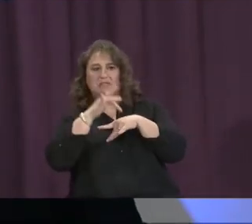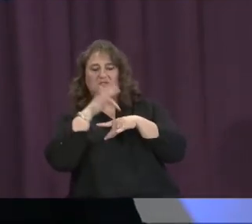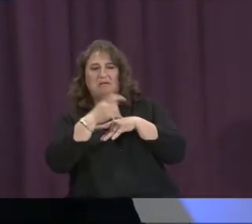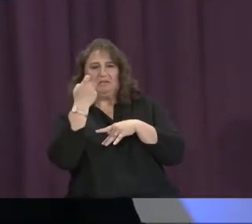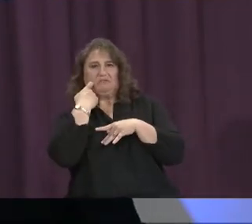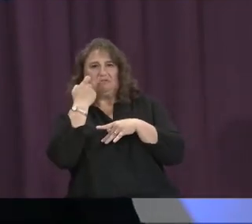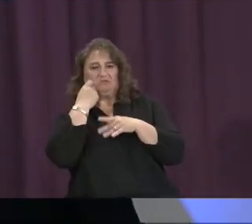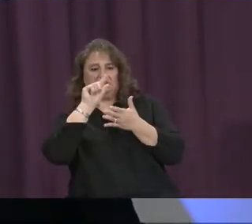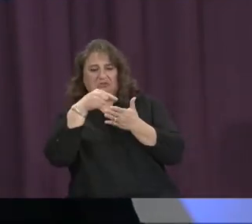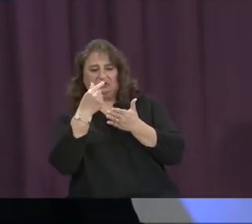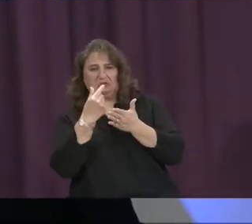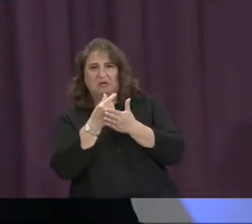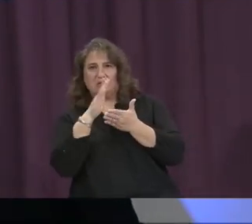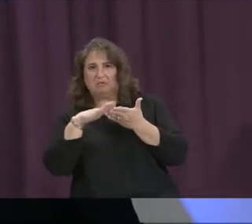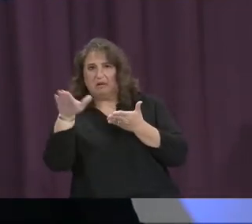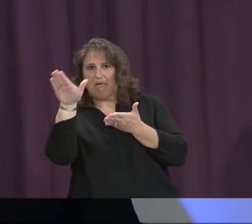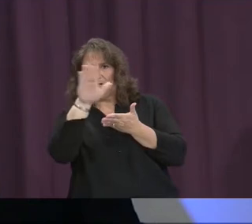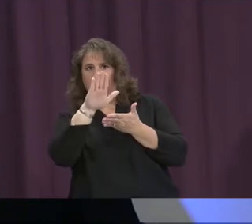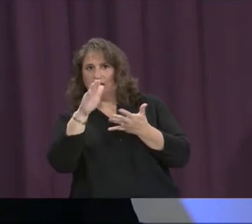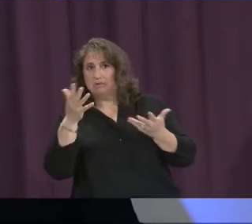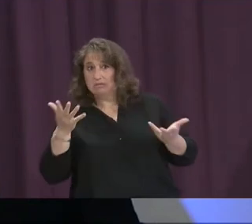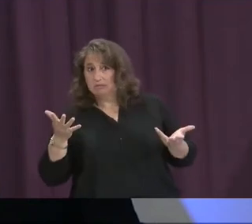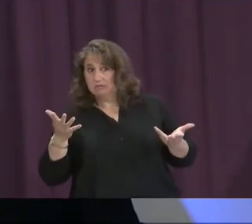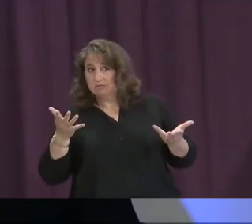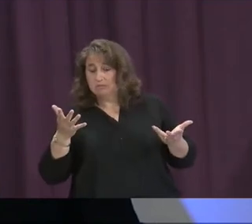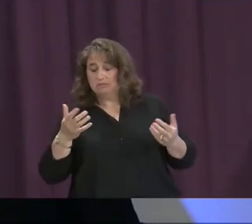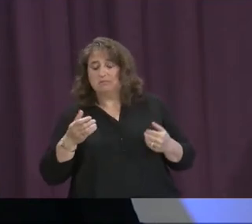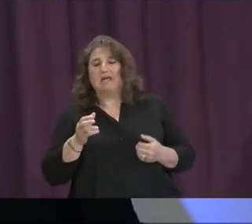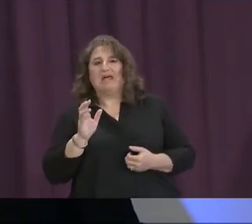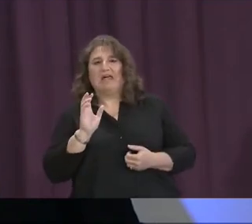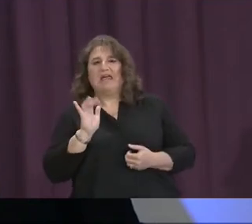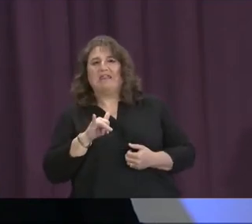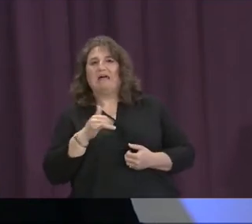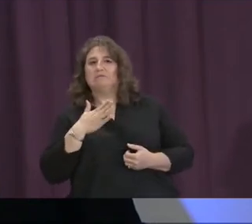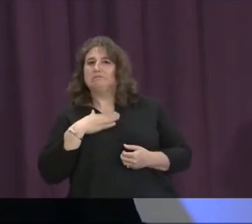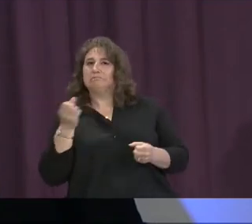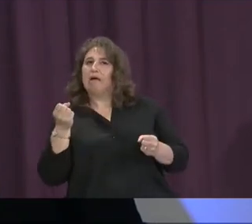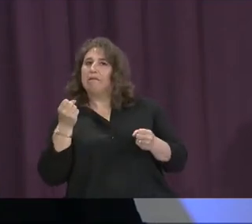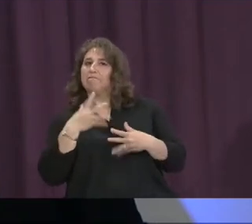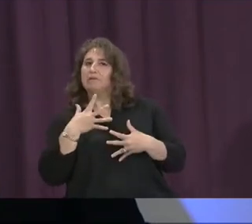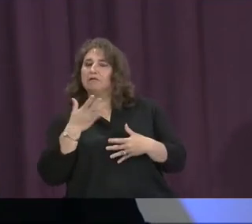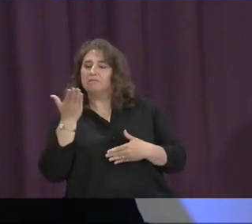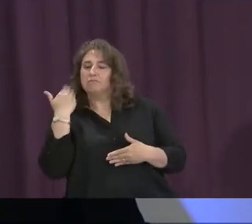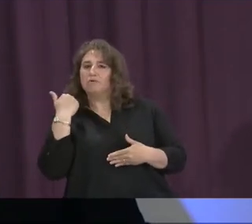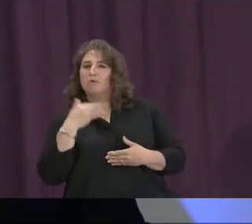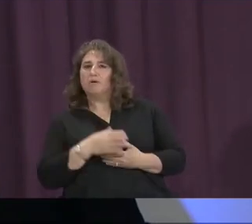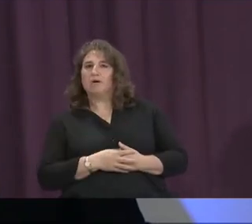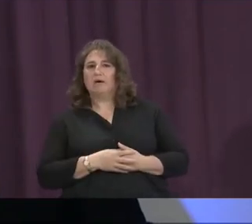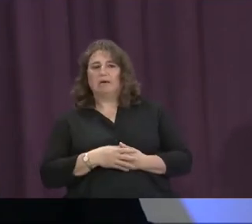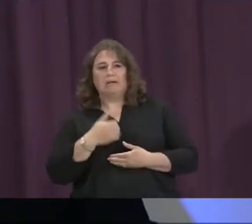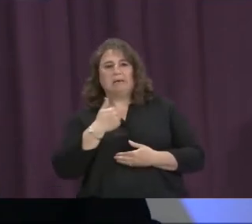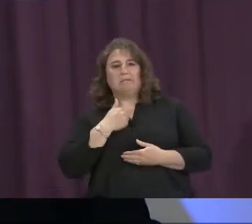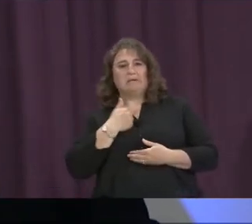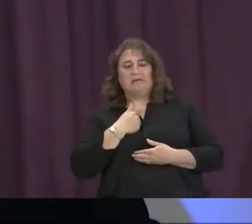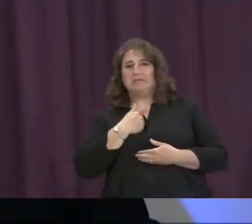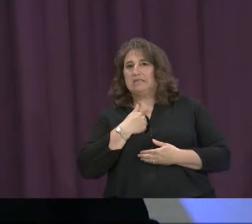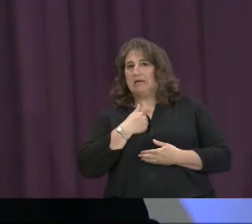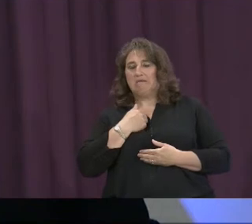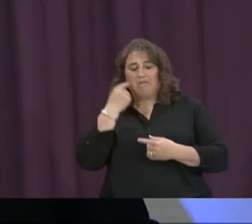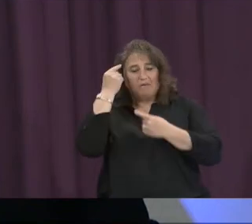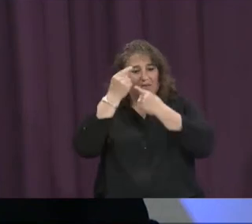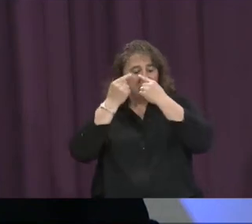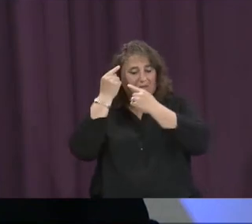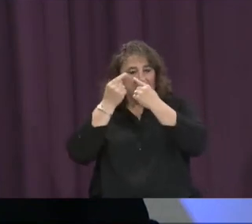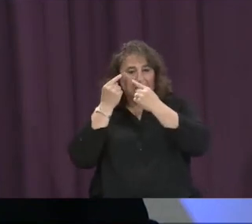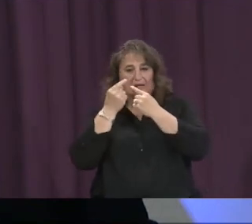And, and, um, so that was, that was a fear of mine, um, that I was not going to be able to get